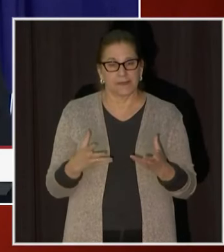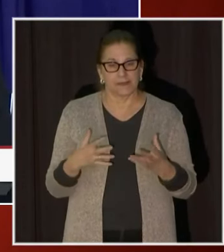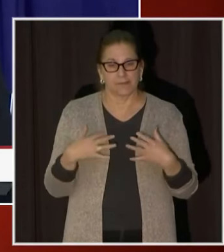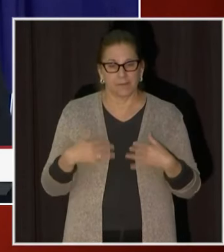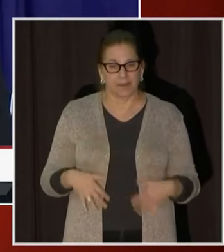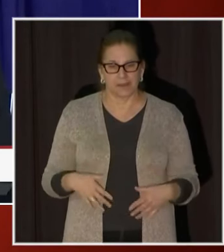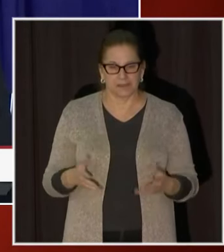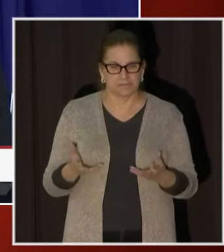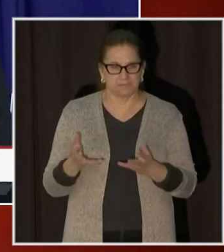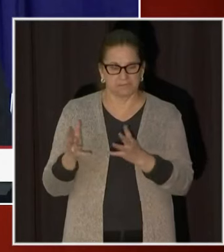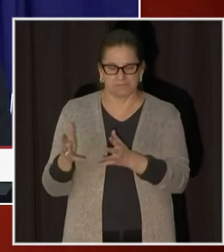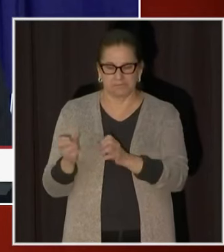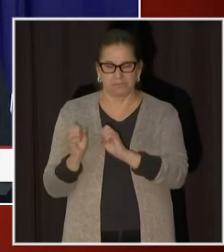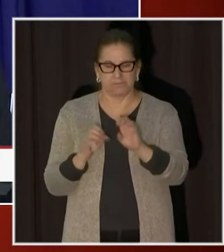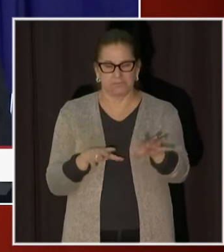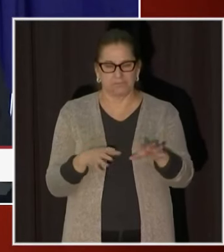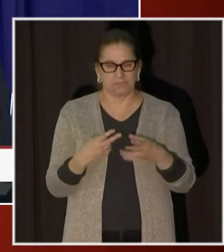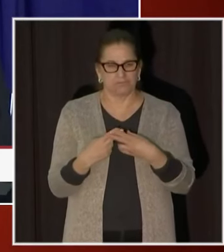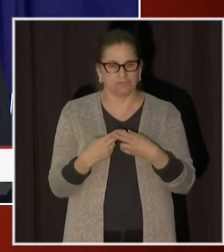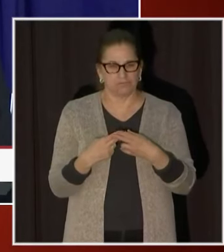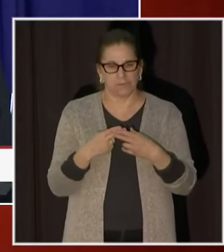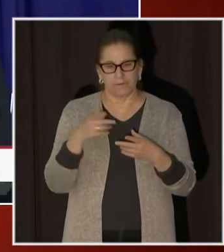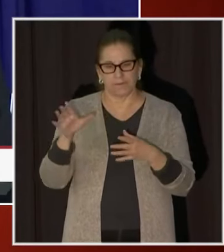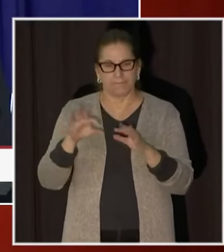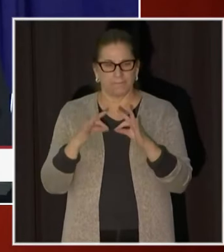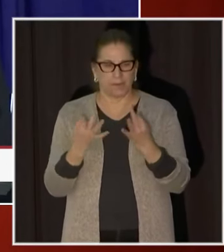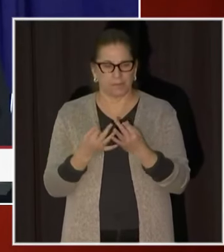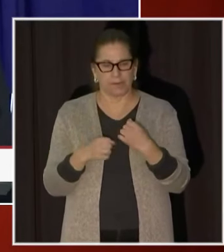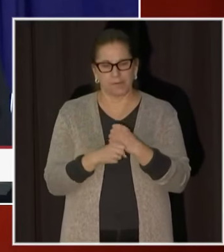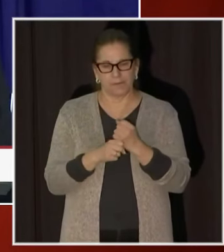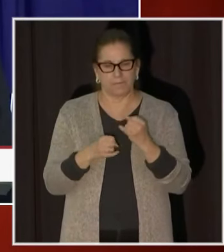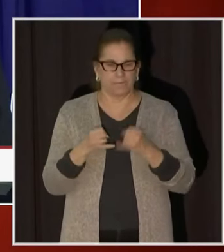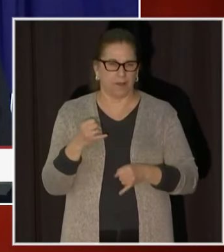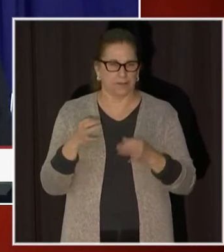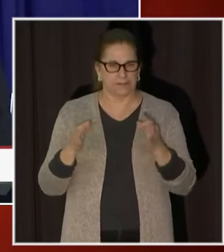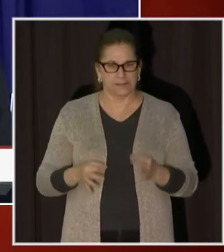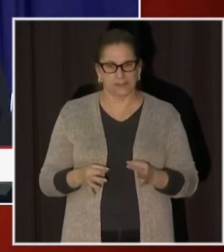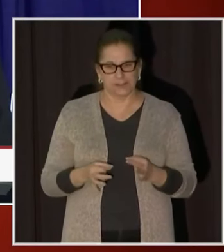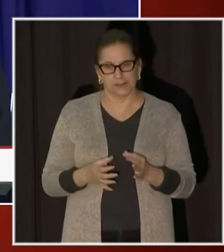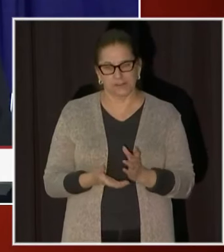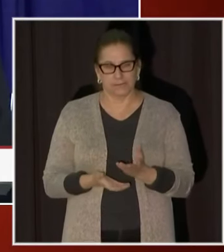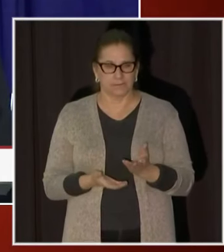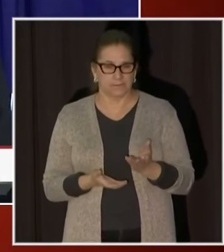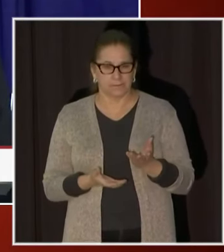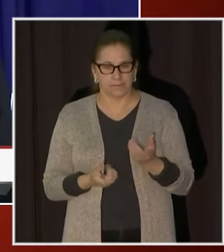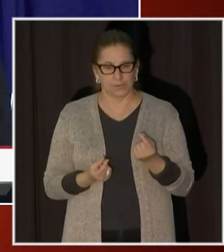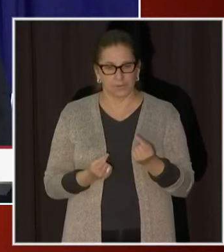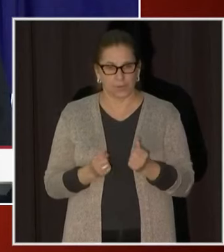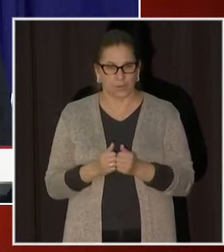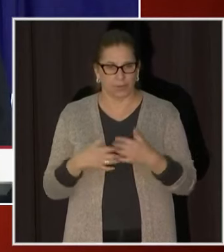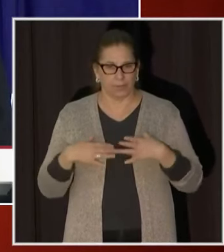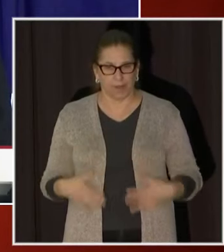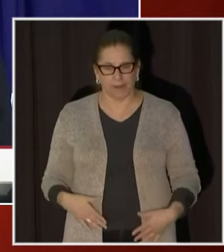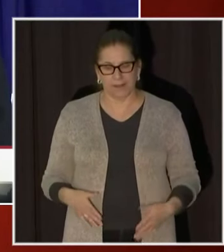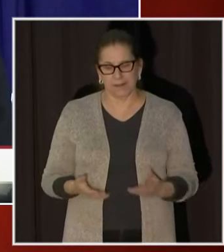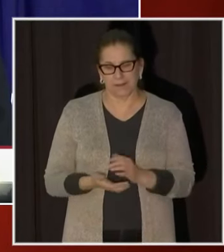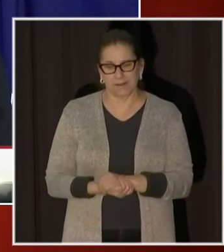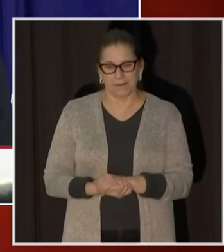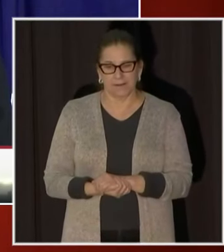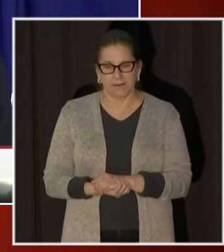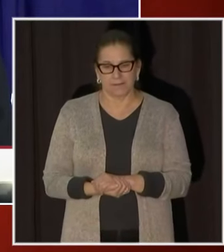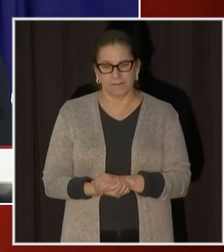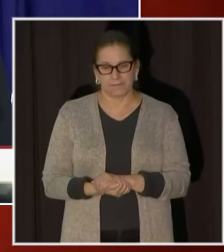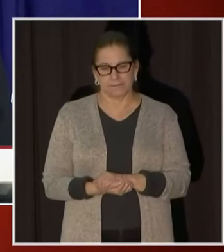and supporting families into final disposition, so that we can relieve the hospitals of having to handle